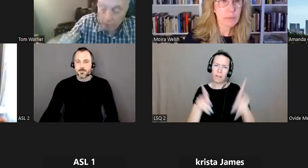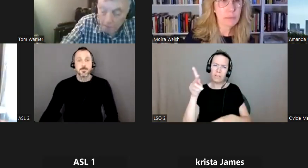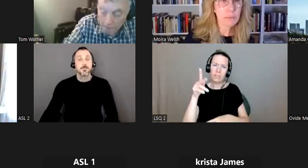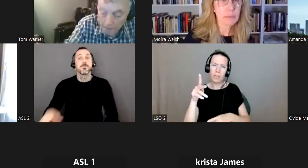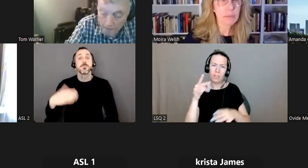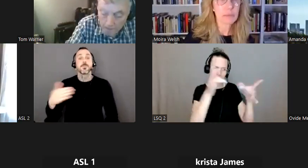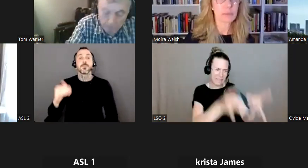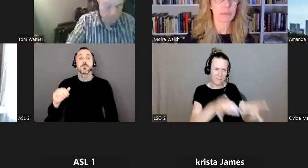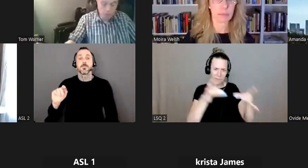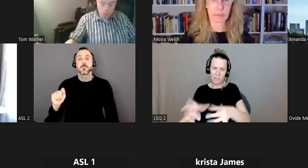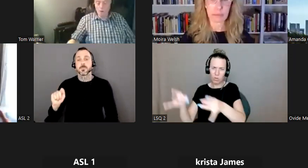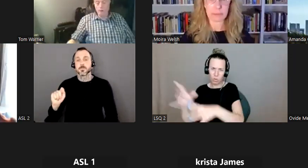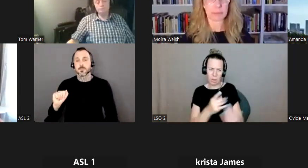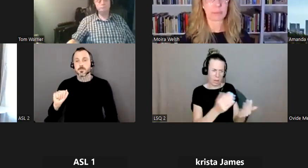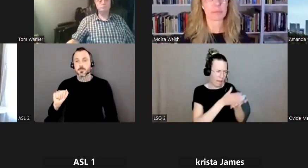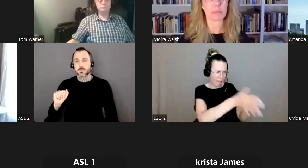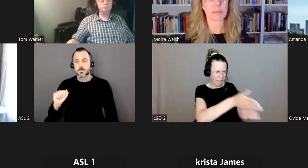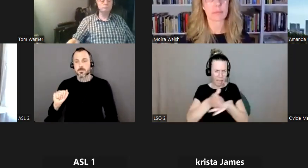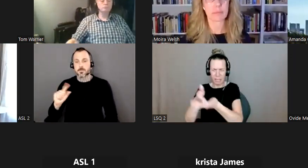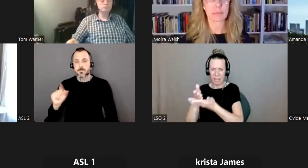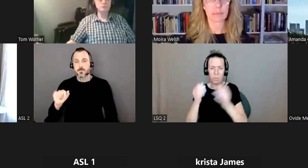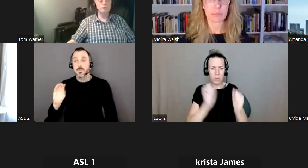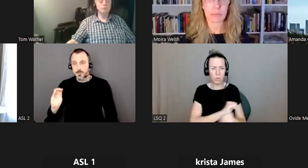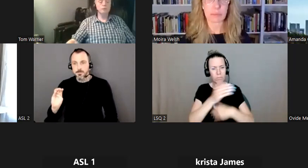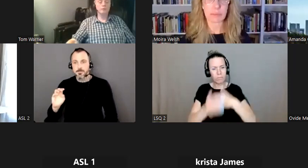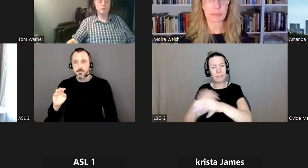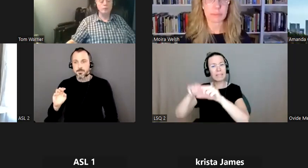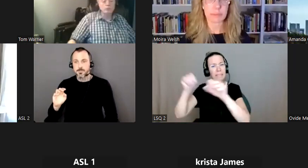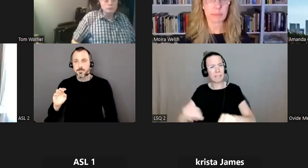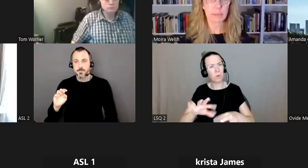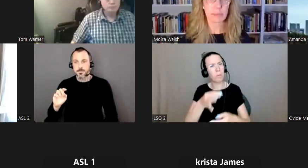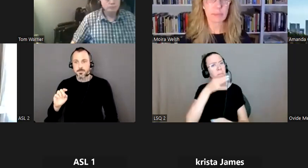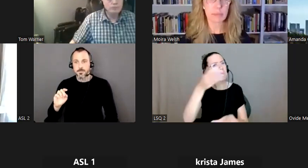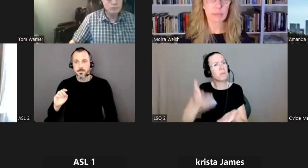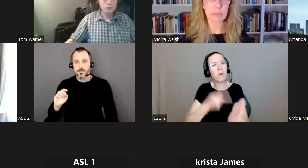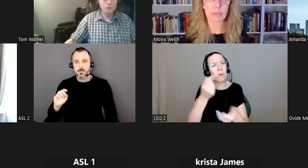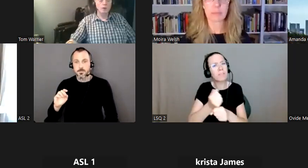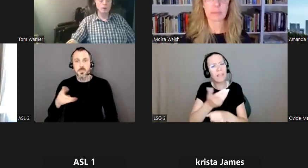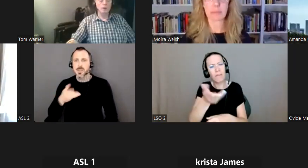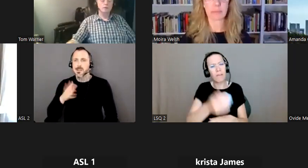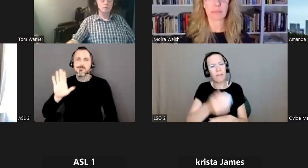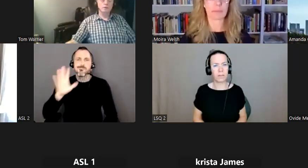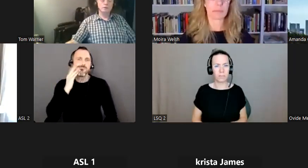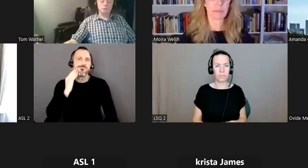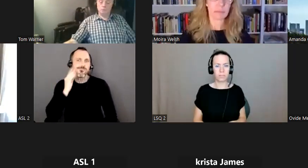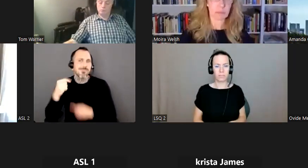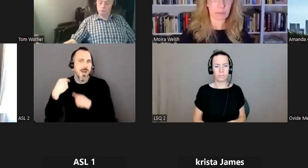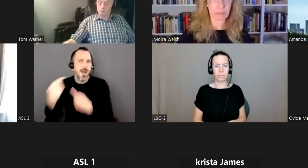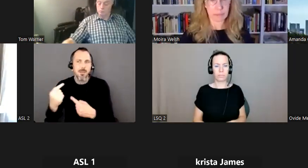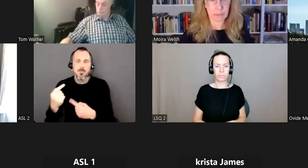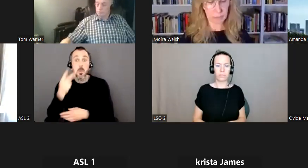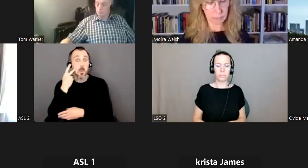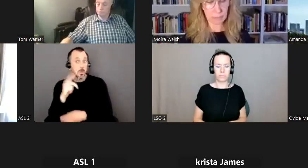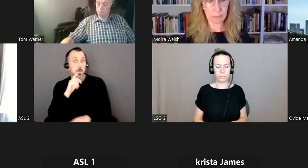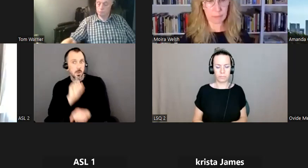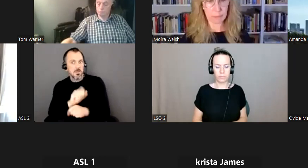the systems as well. How did you get into it, and what are the issues that you're really seeing on the ground today? Well, I guess, first of all, I have to say it